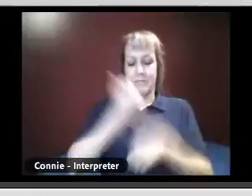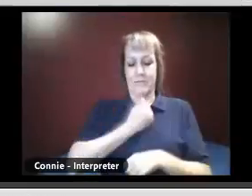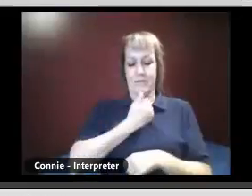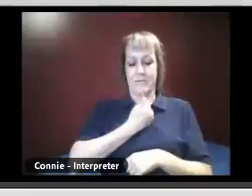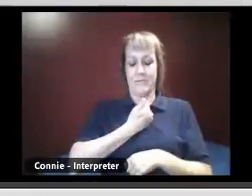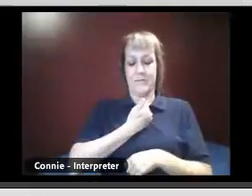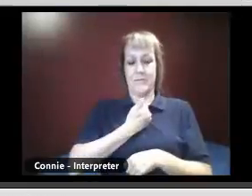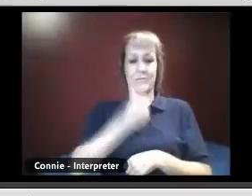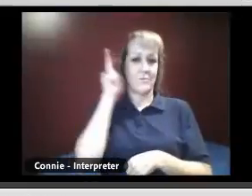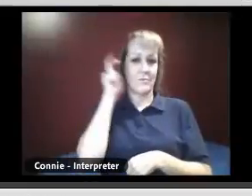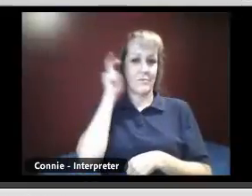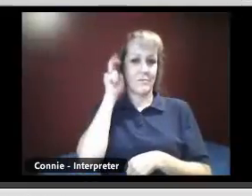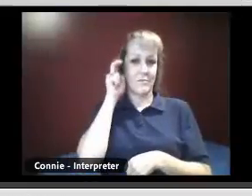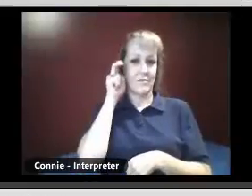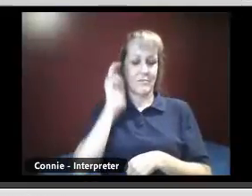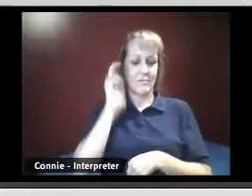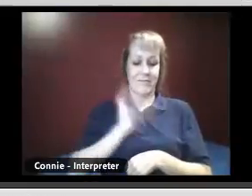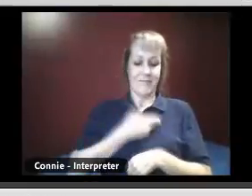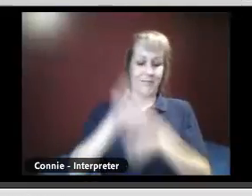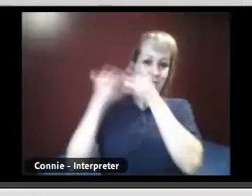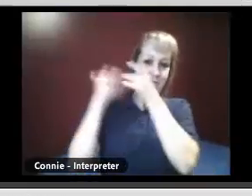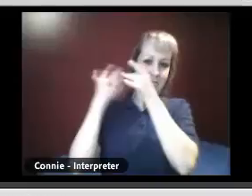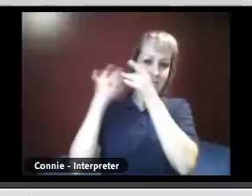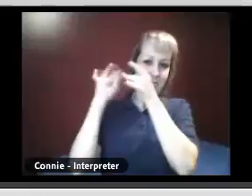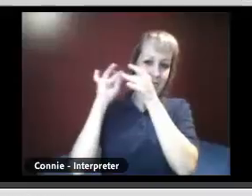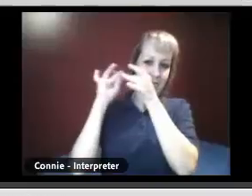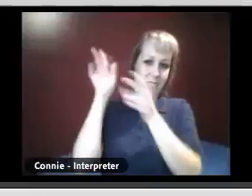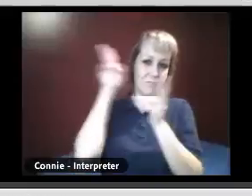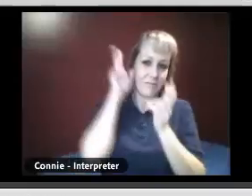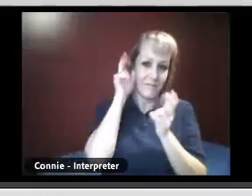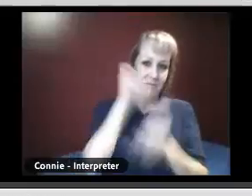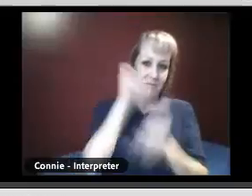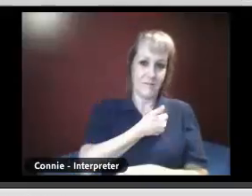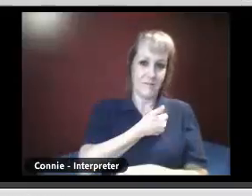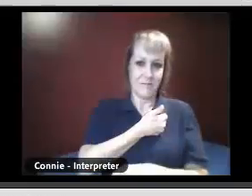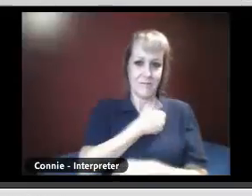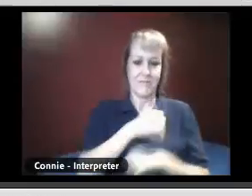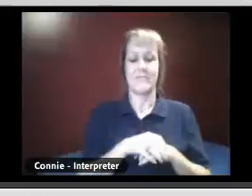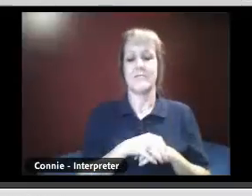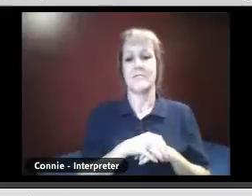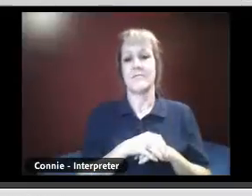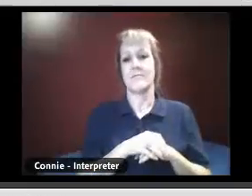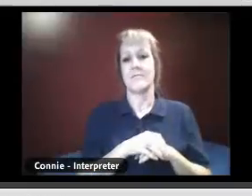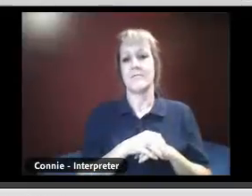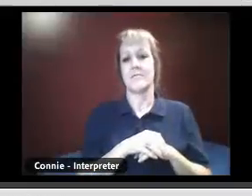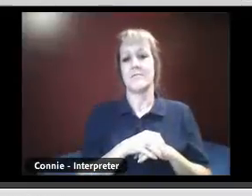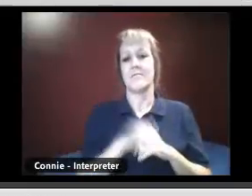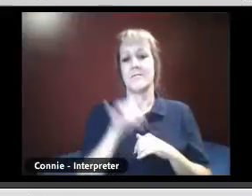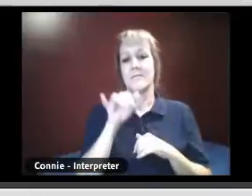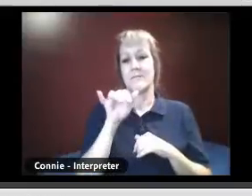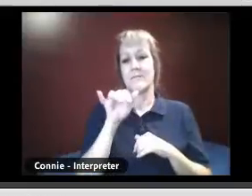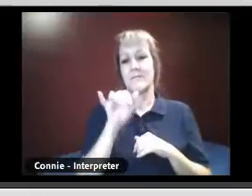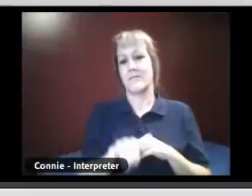are the messages that we send ourselves. And this is where the direct effect upon